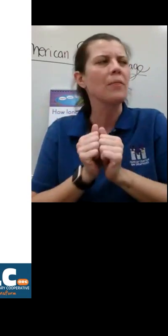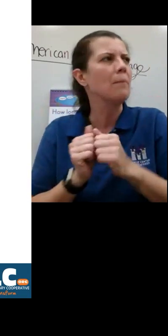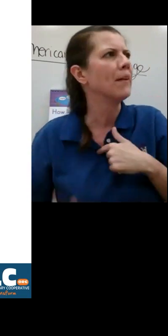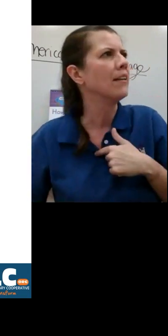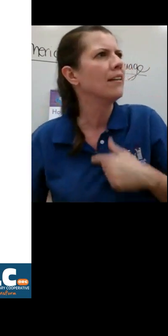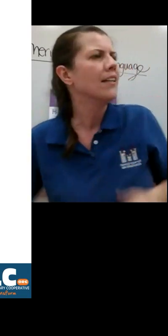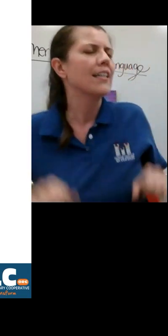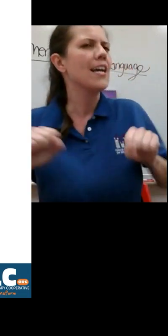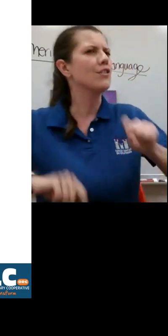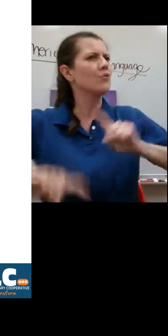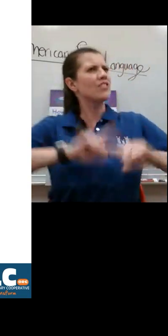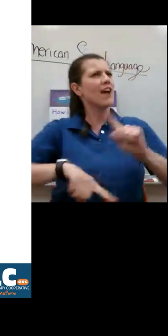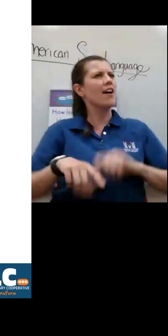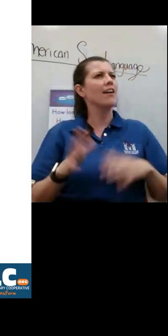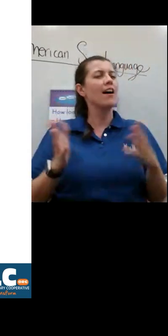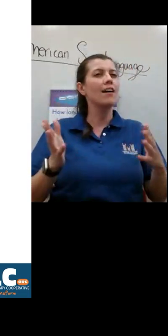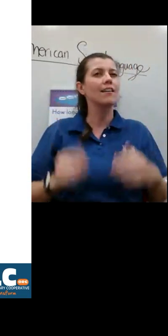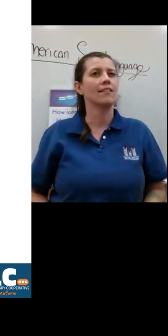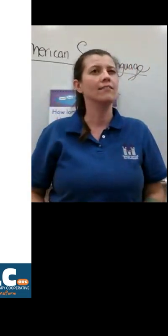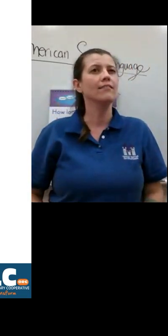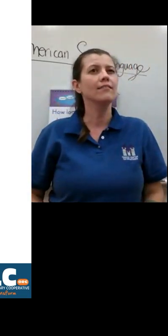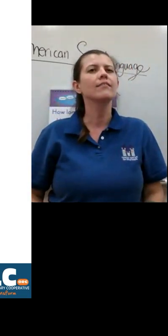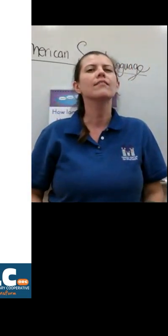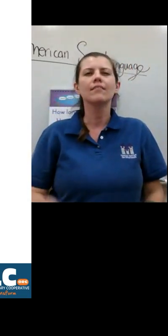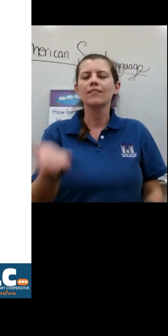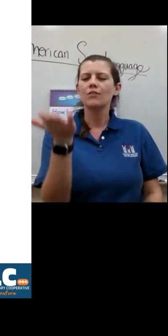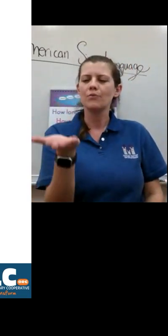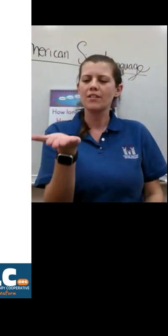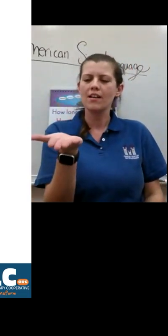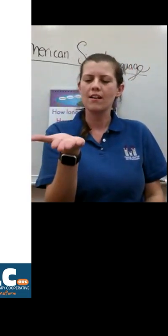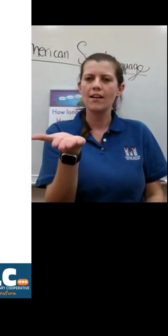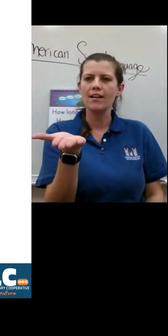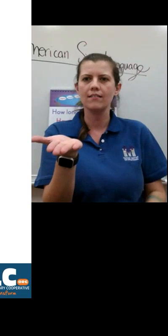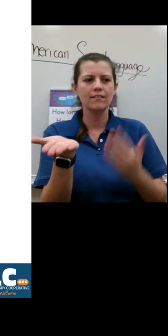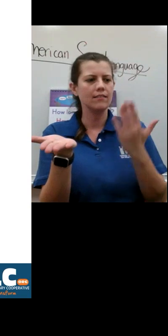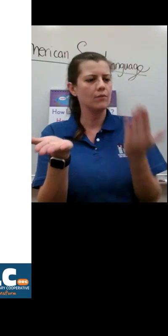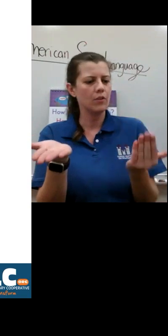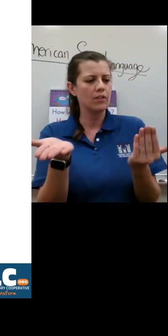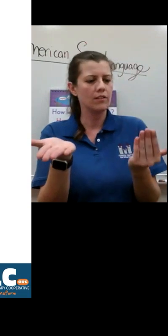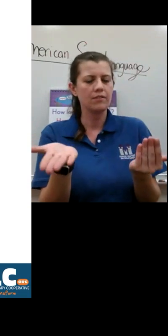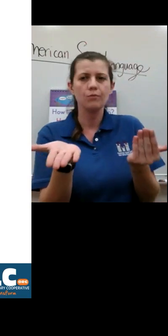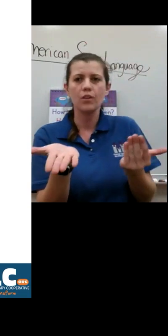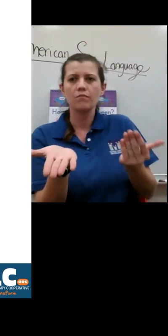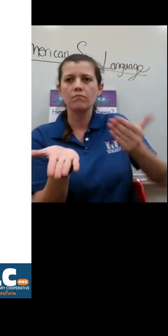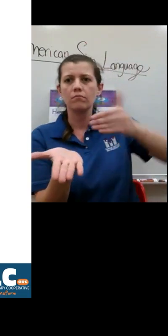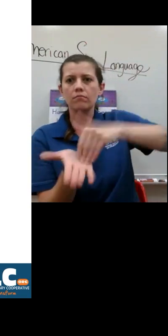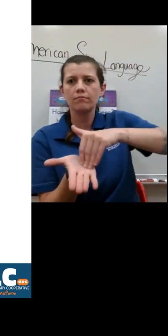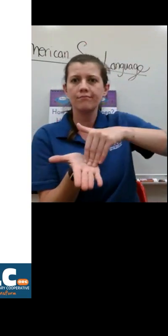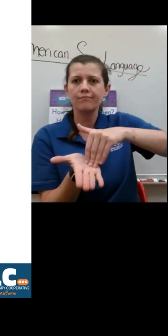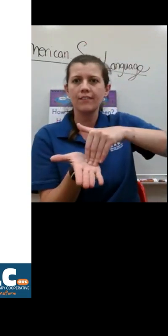Can you do it with me? Can you sign again? Is it here?